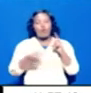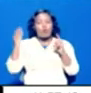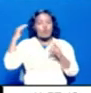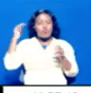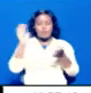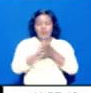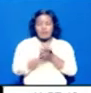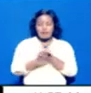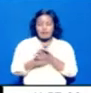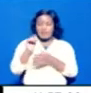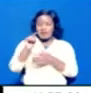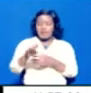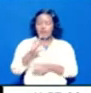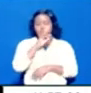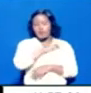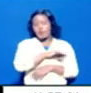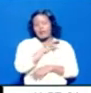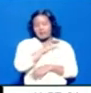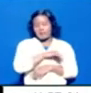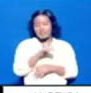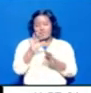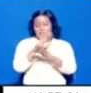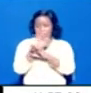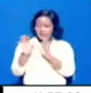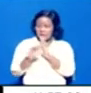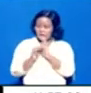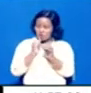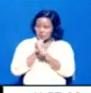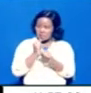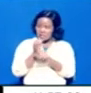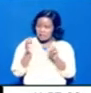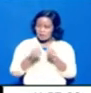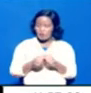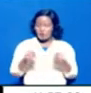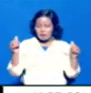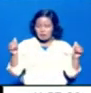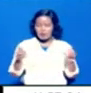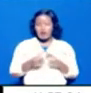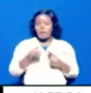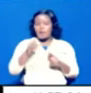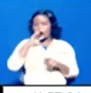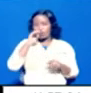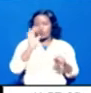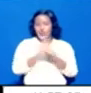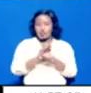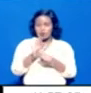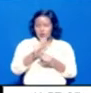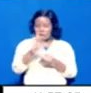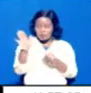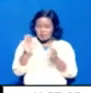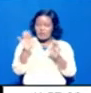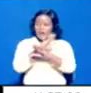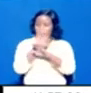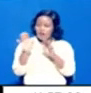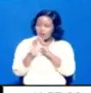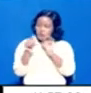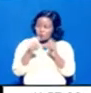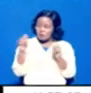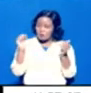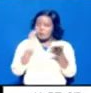to panel pit and things are going to be done. So I want to assure you that all will be well between the legislative and